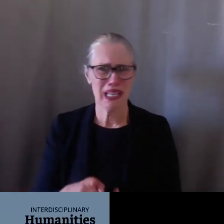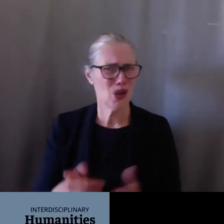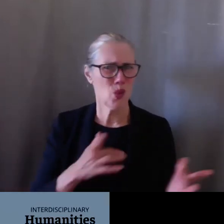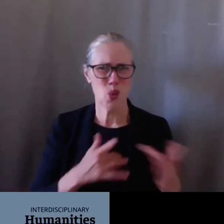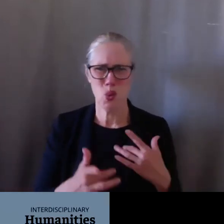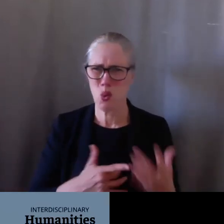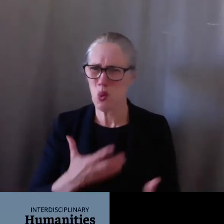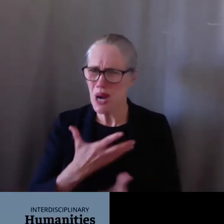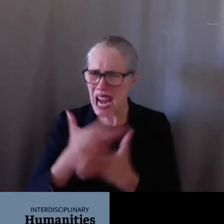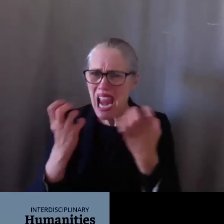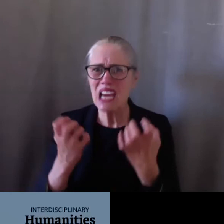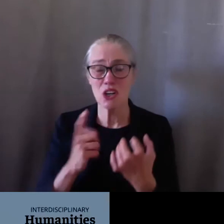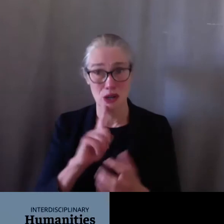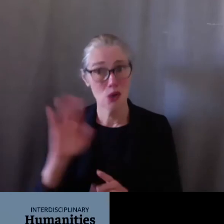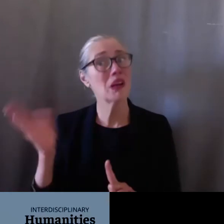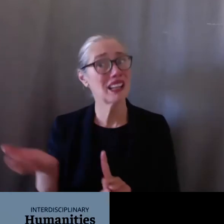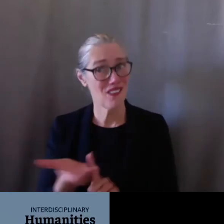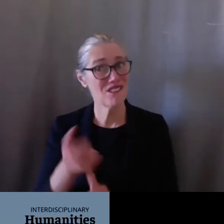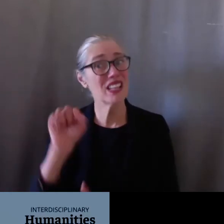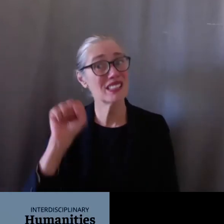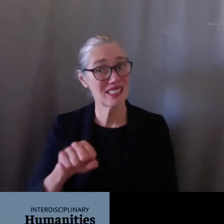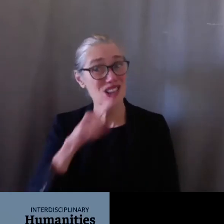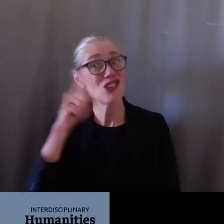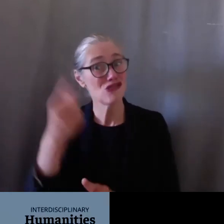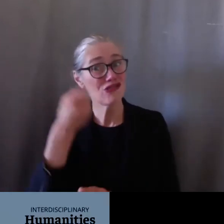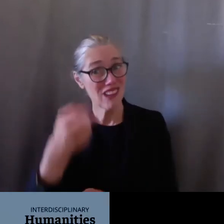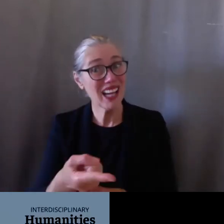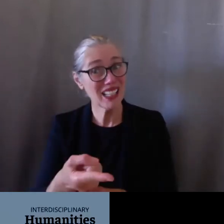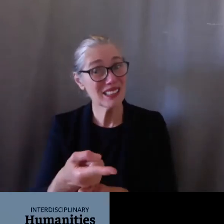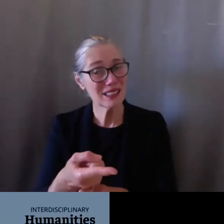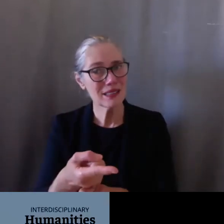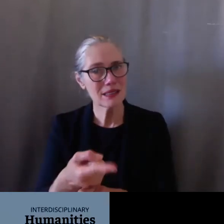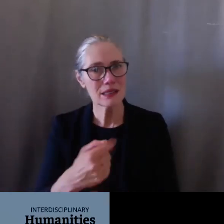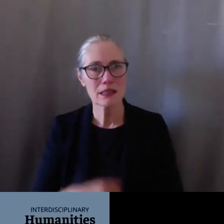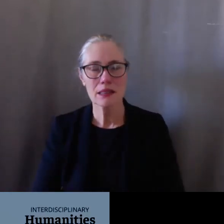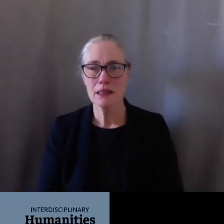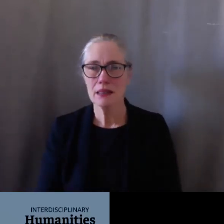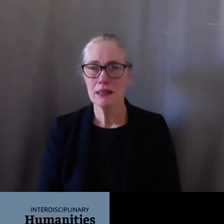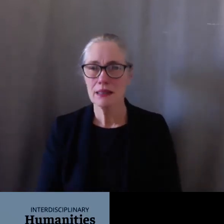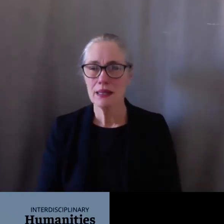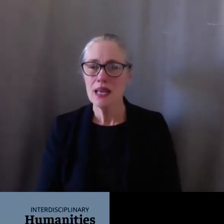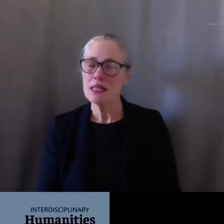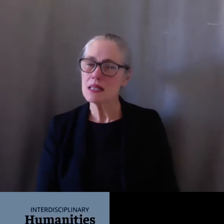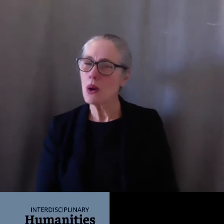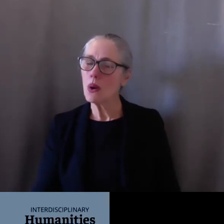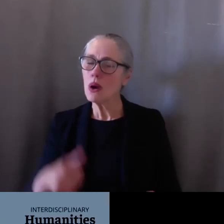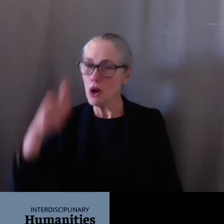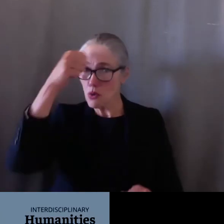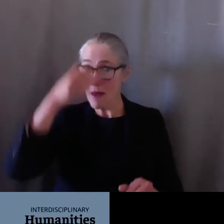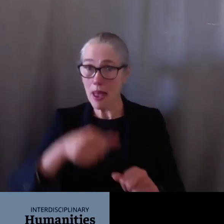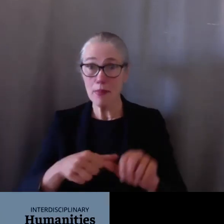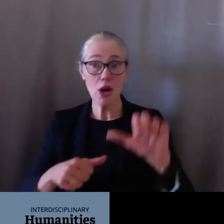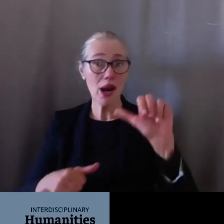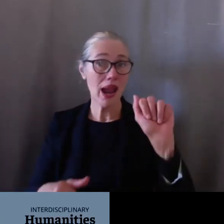intellectual laborers in other eras, for example? So how can we apply and extend the concept